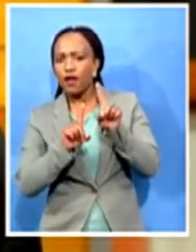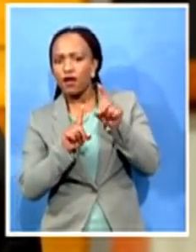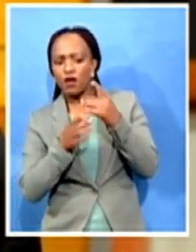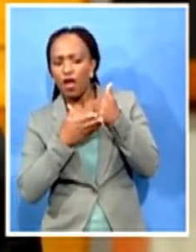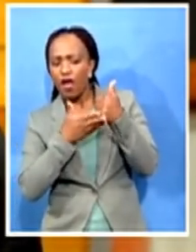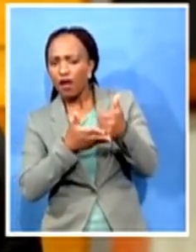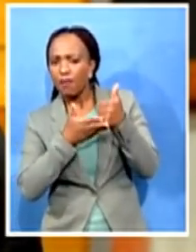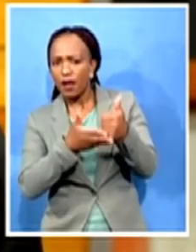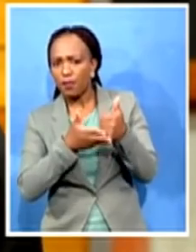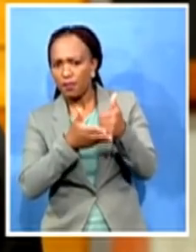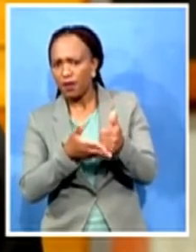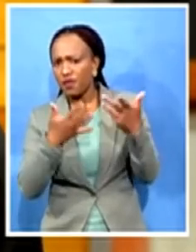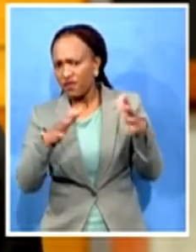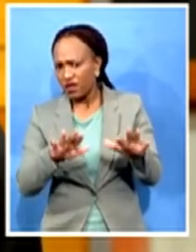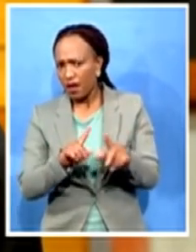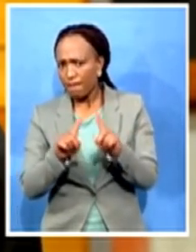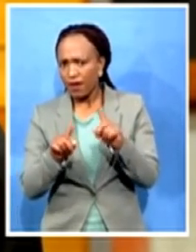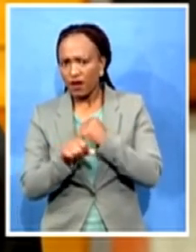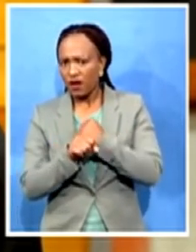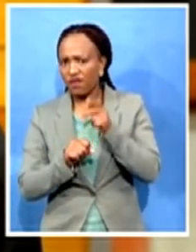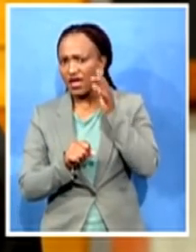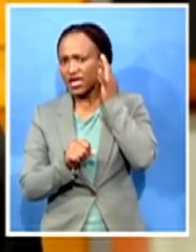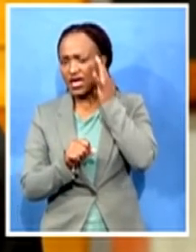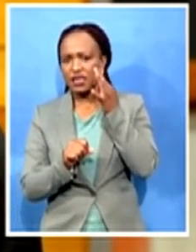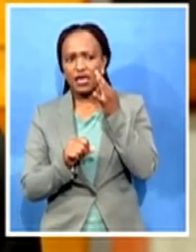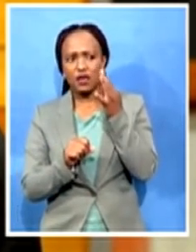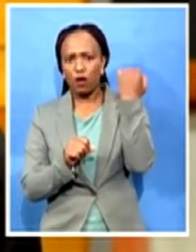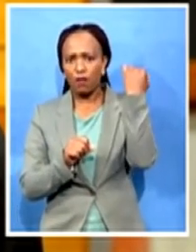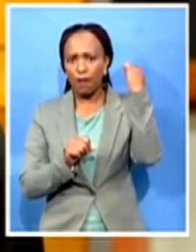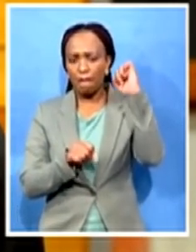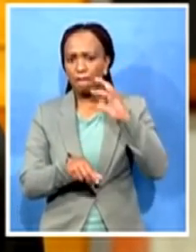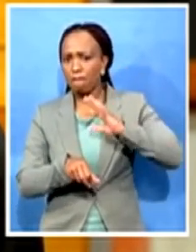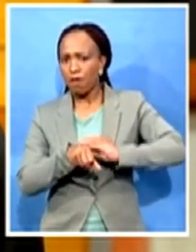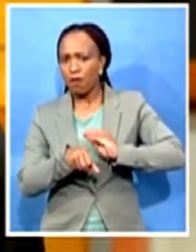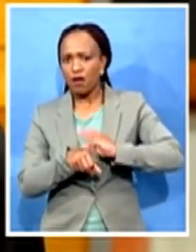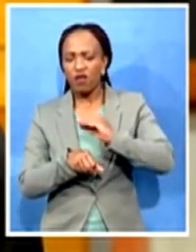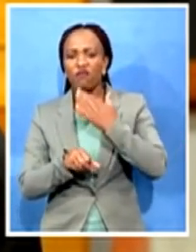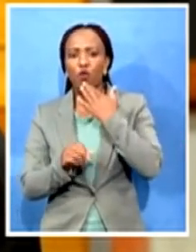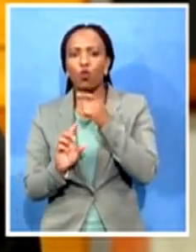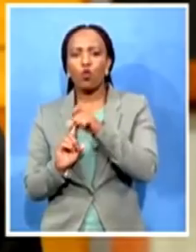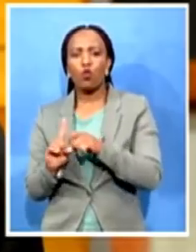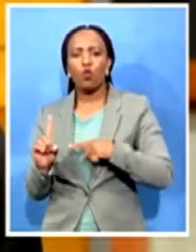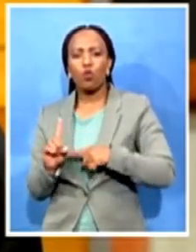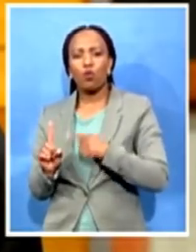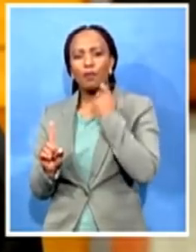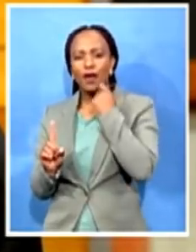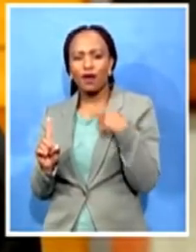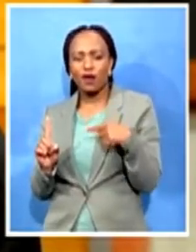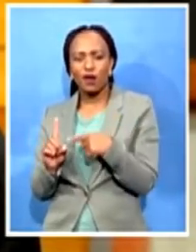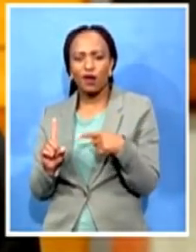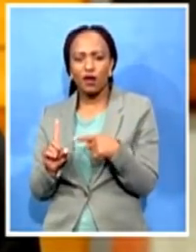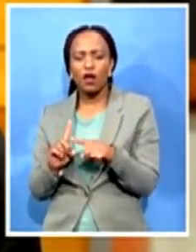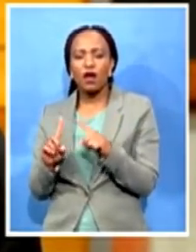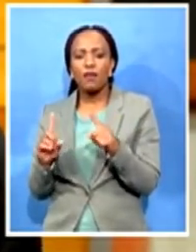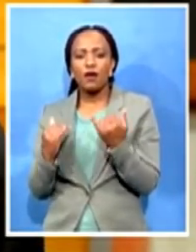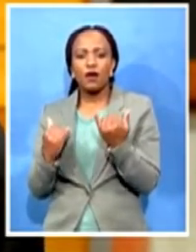of any opposition or any problem in relation to Mr. Agrizzi. And the other aspect, of course, is that unfortunately, and we'll deal